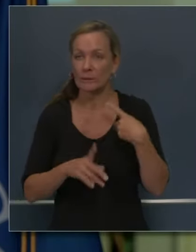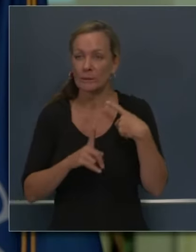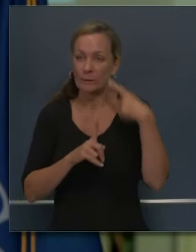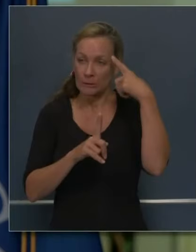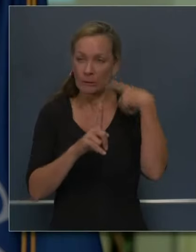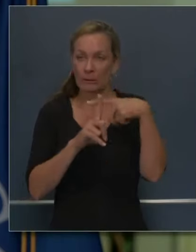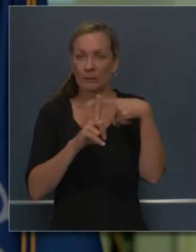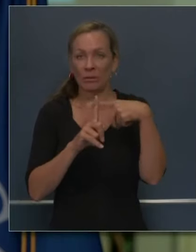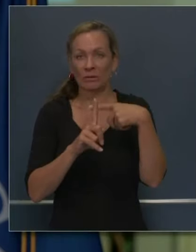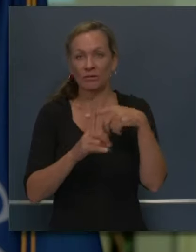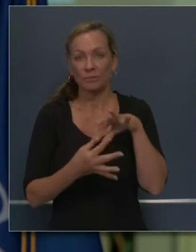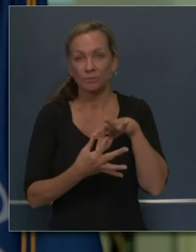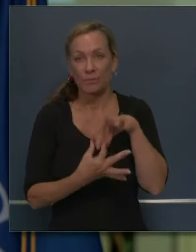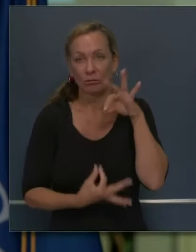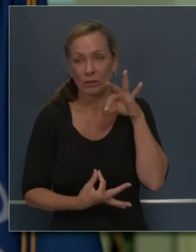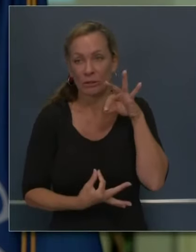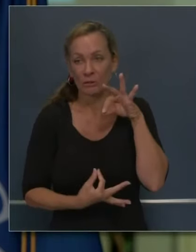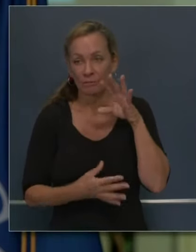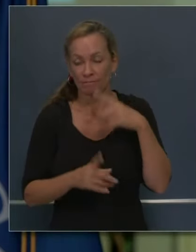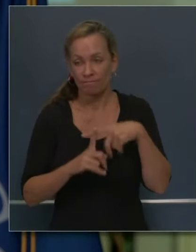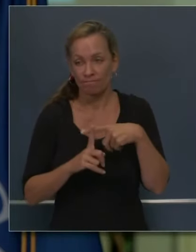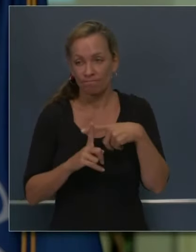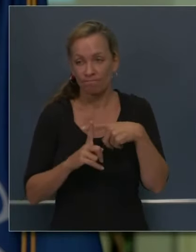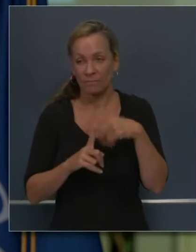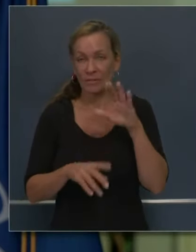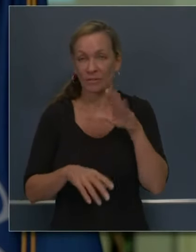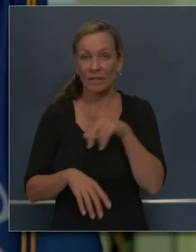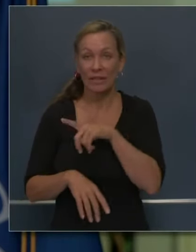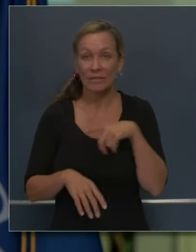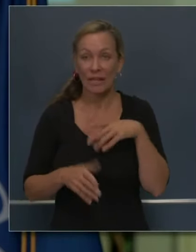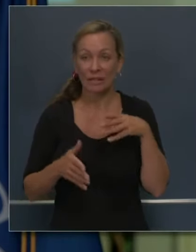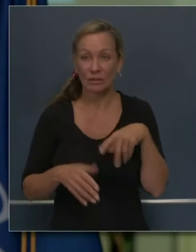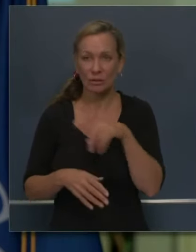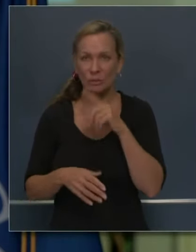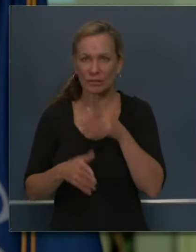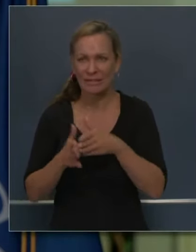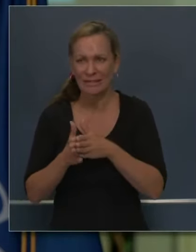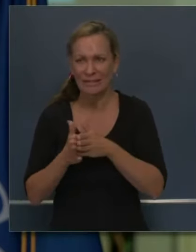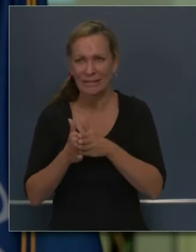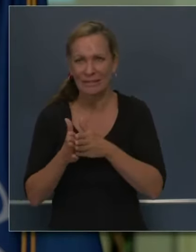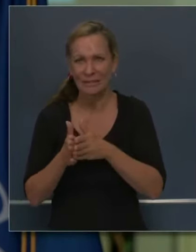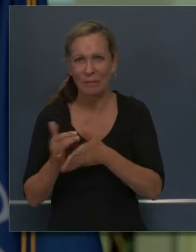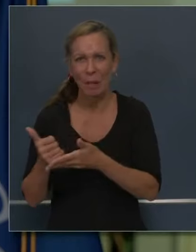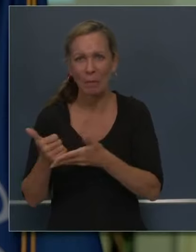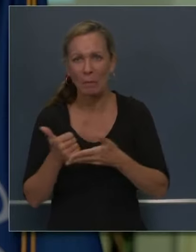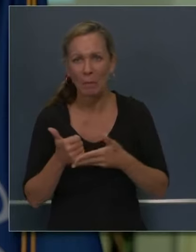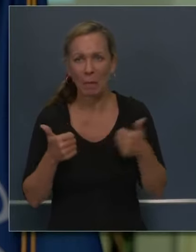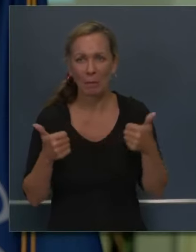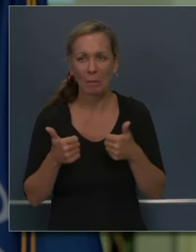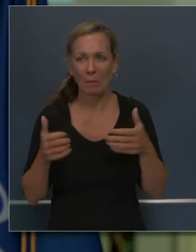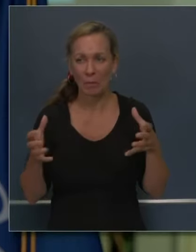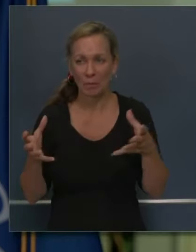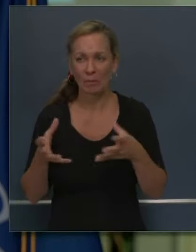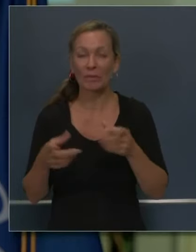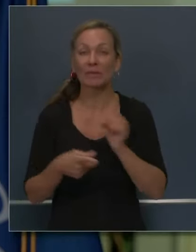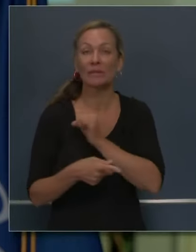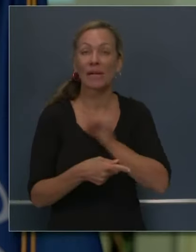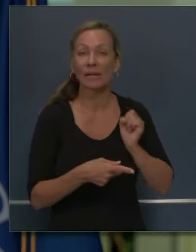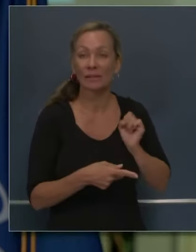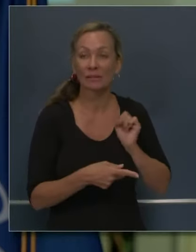of individuals in our California legislature, particularly the leadership of the Assembly and the Senate, for their commitment to advancing